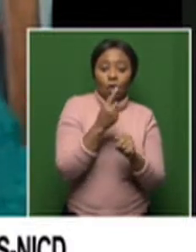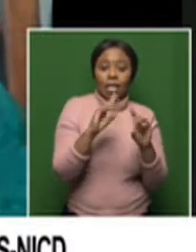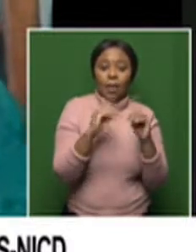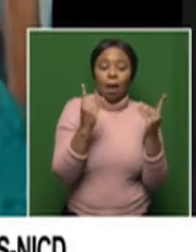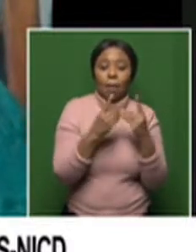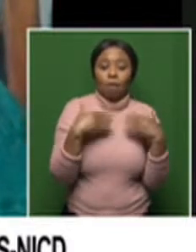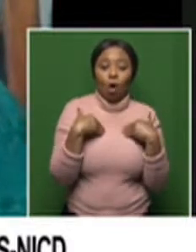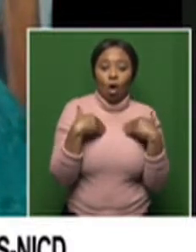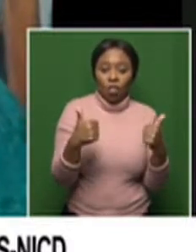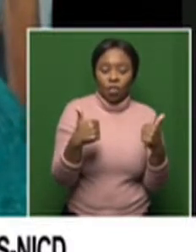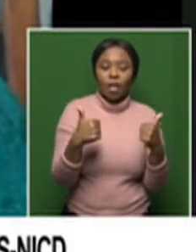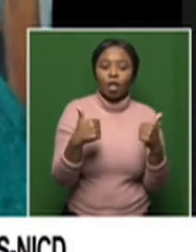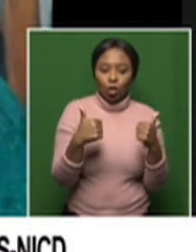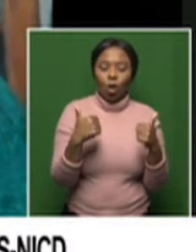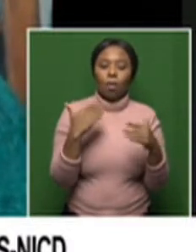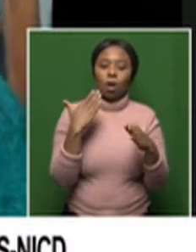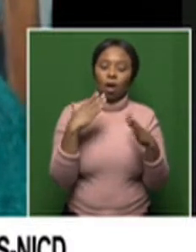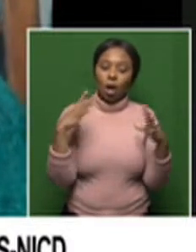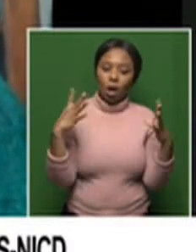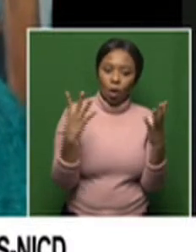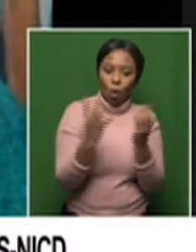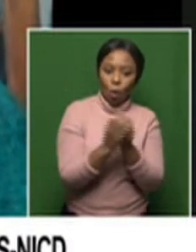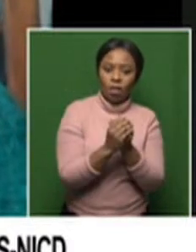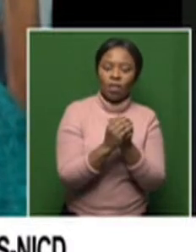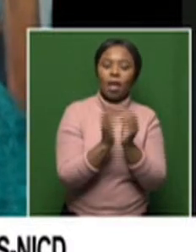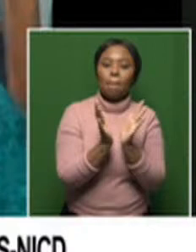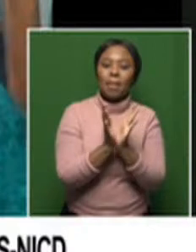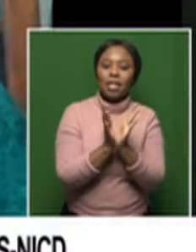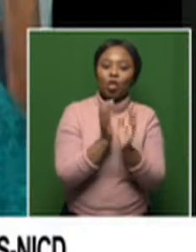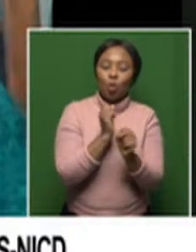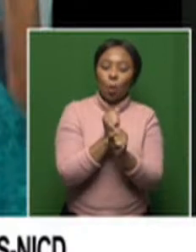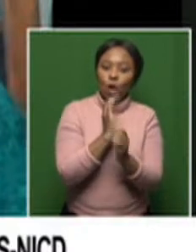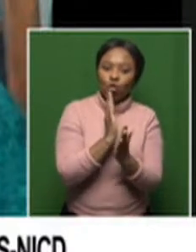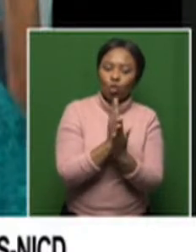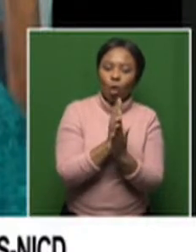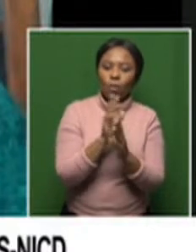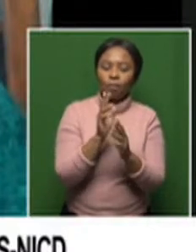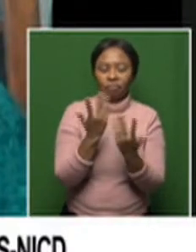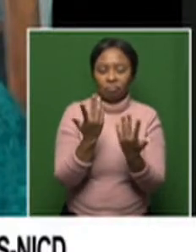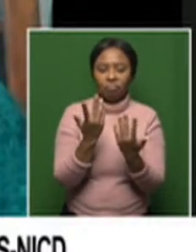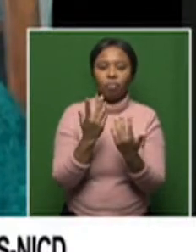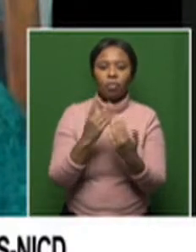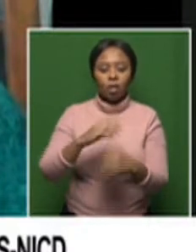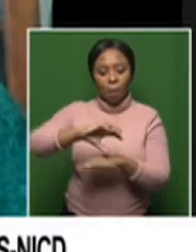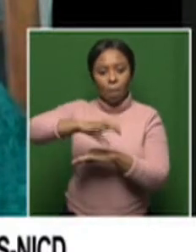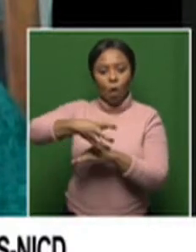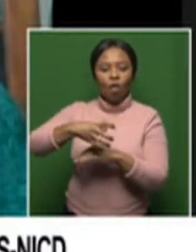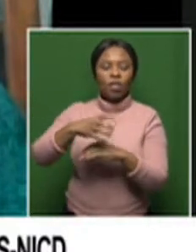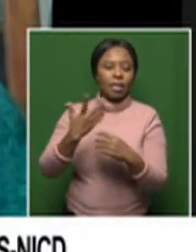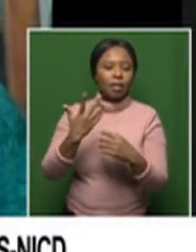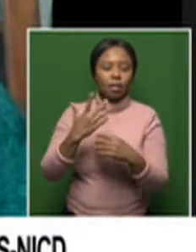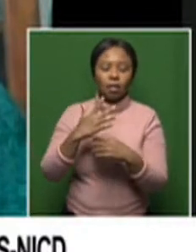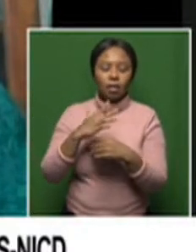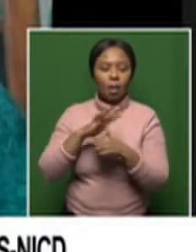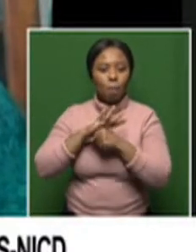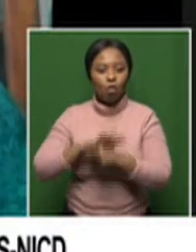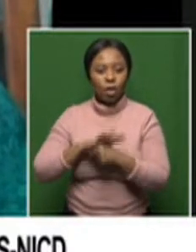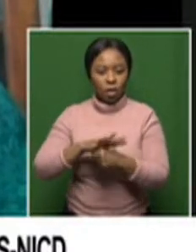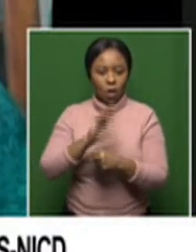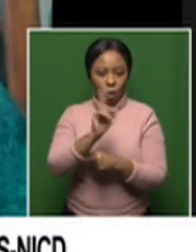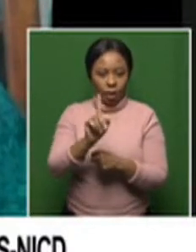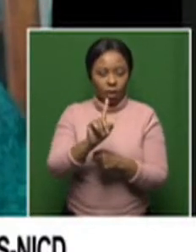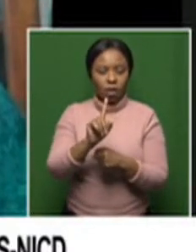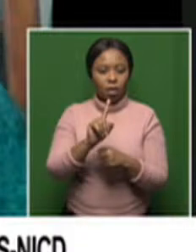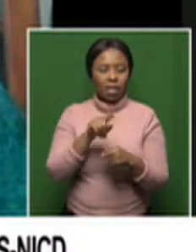a bilateral meeting that went into the details to look at what confronts the province in terms of the pressure that they are facing with